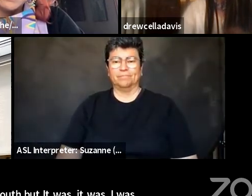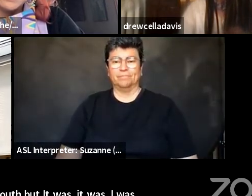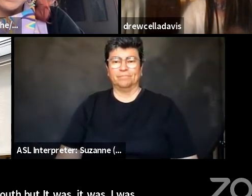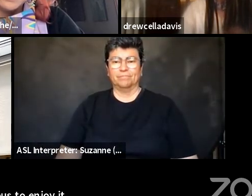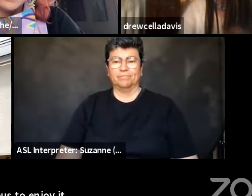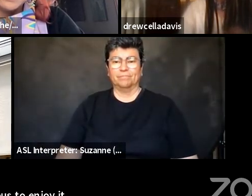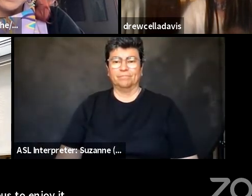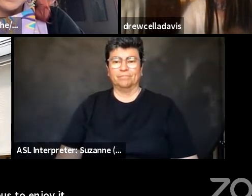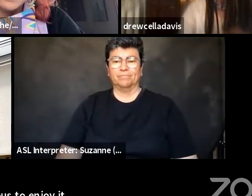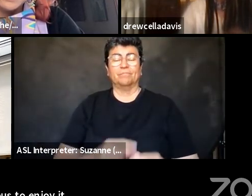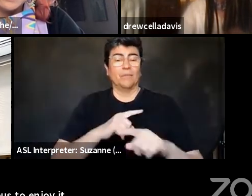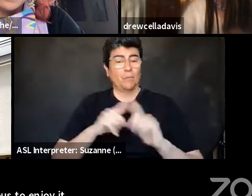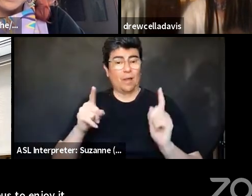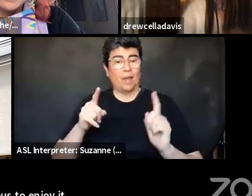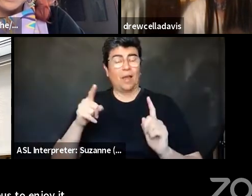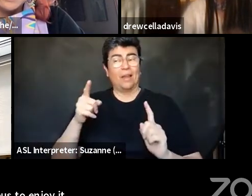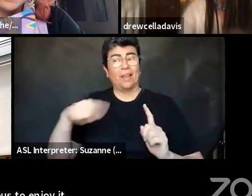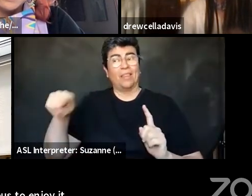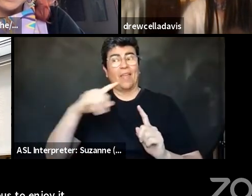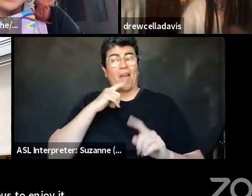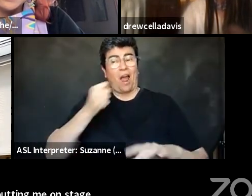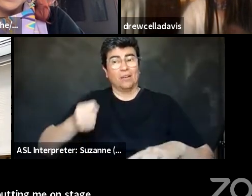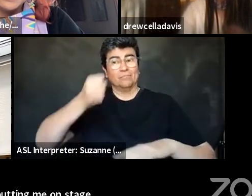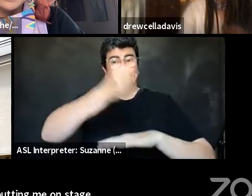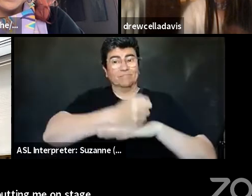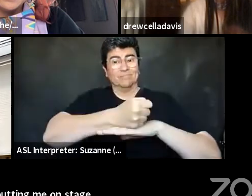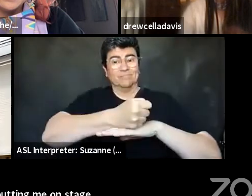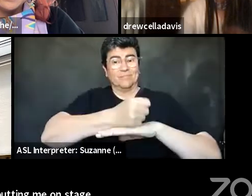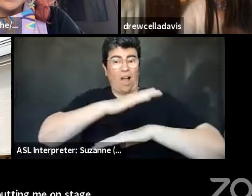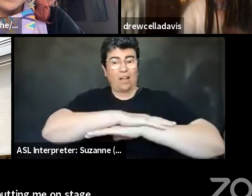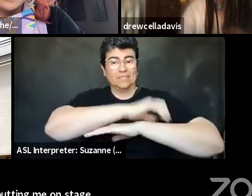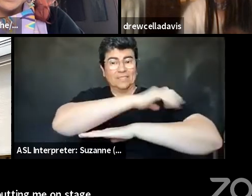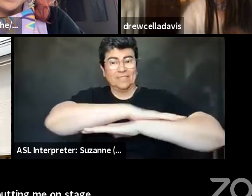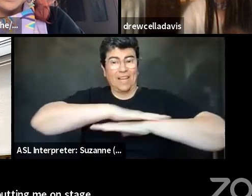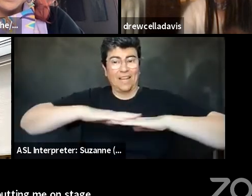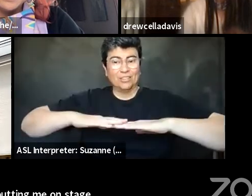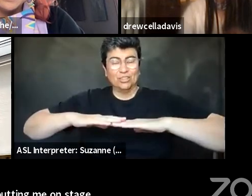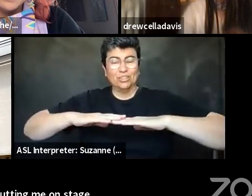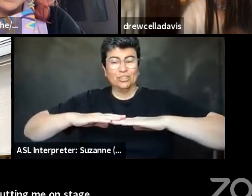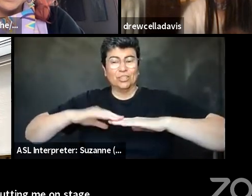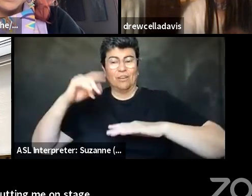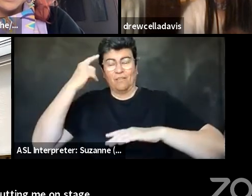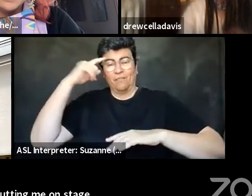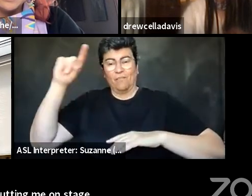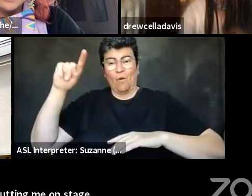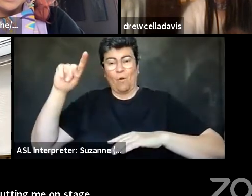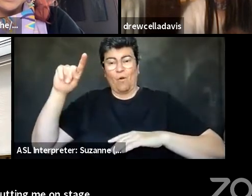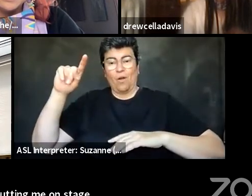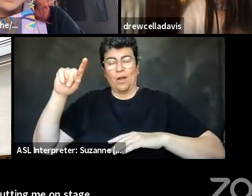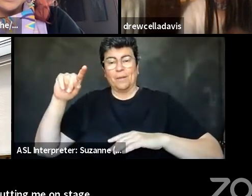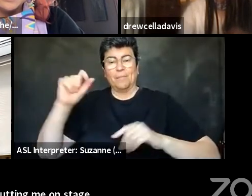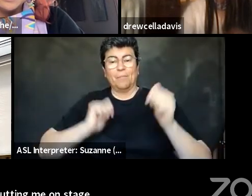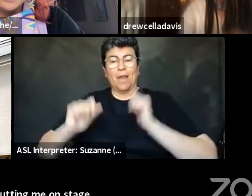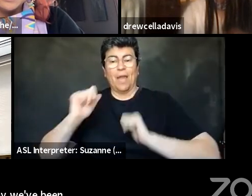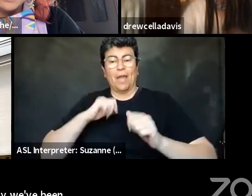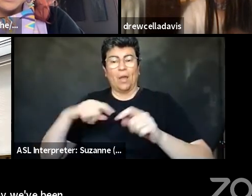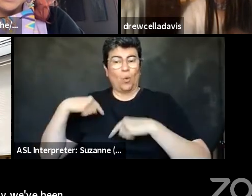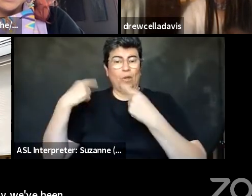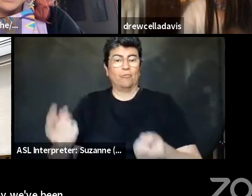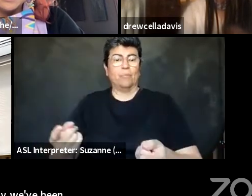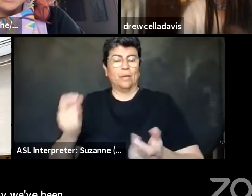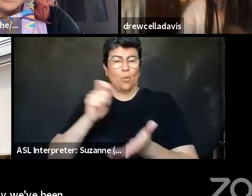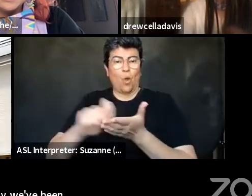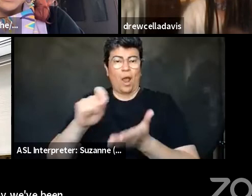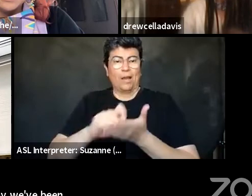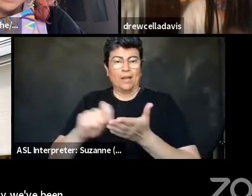But they are putting me on stage for a play we've been